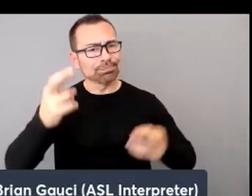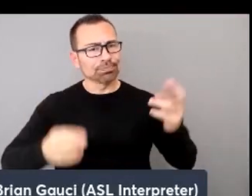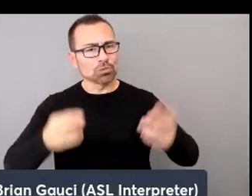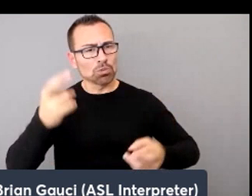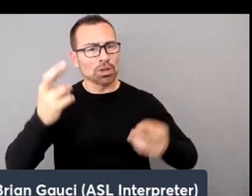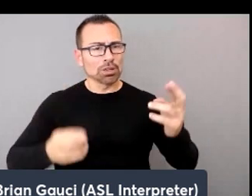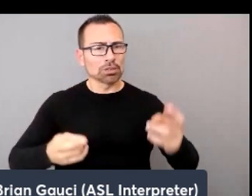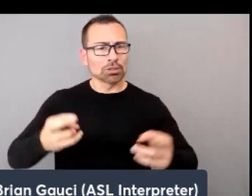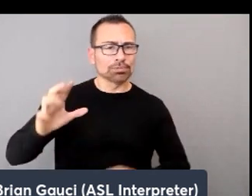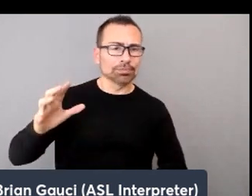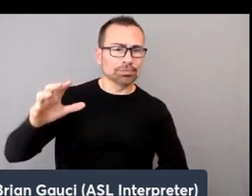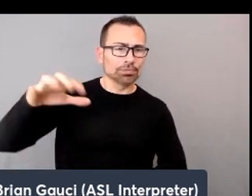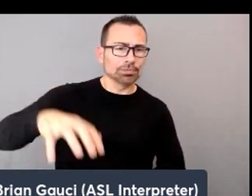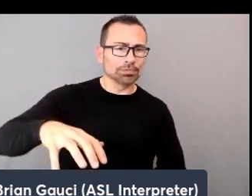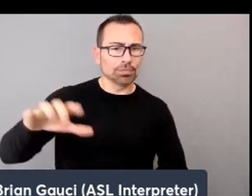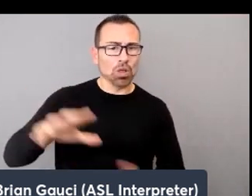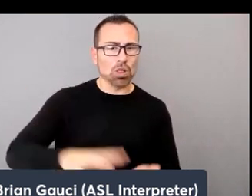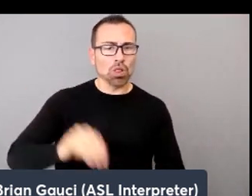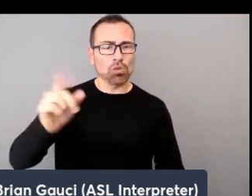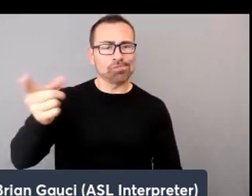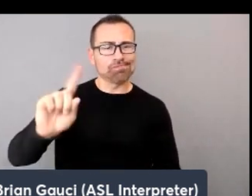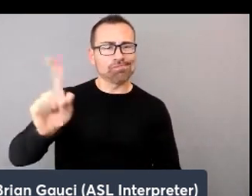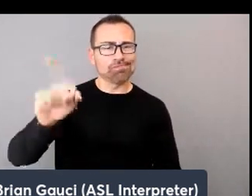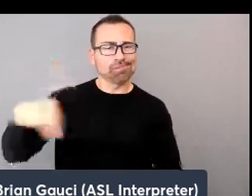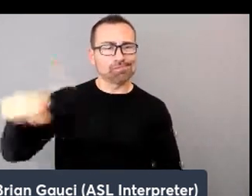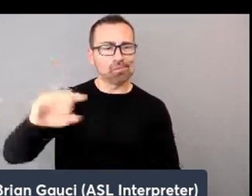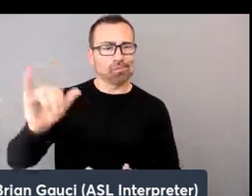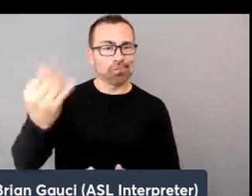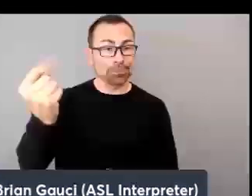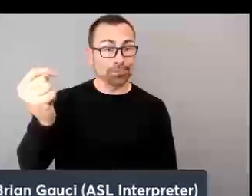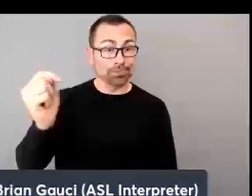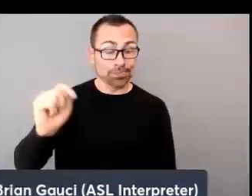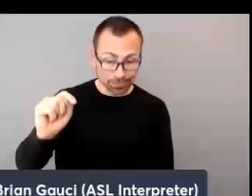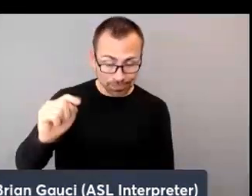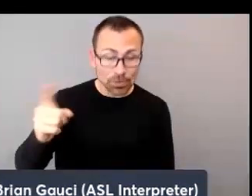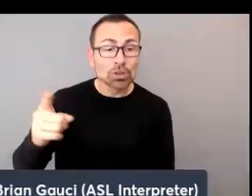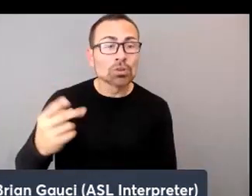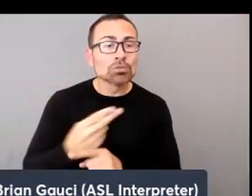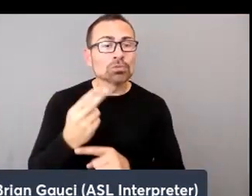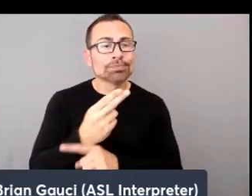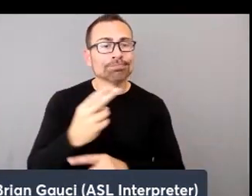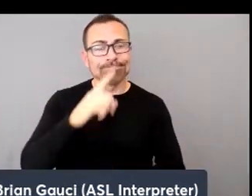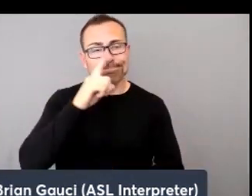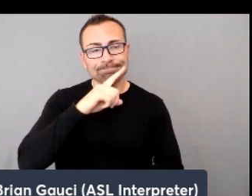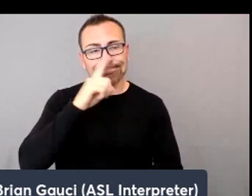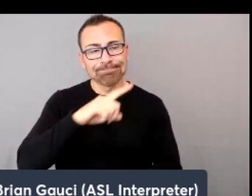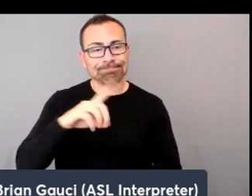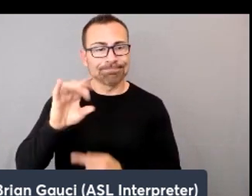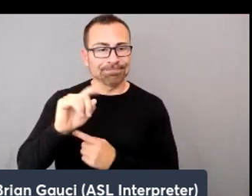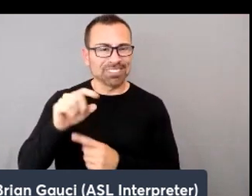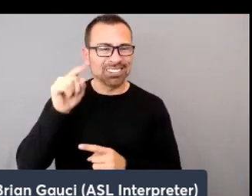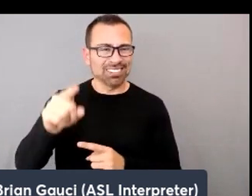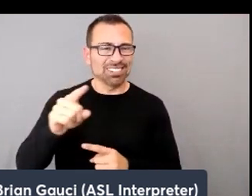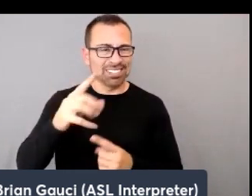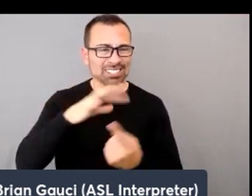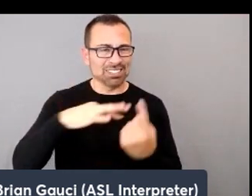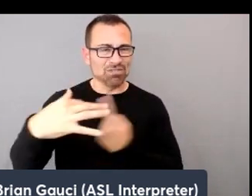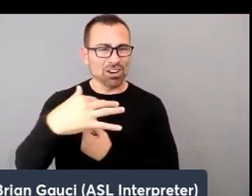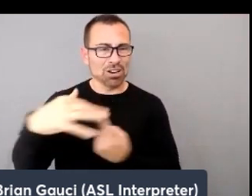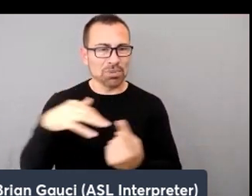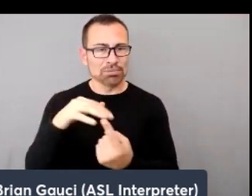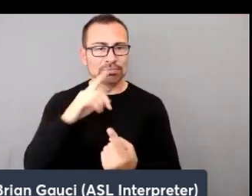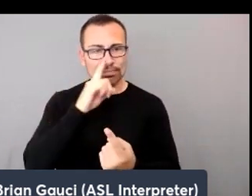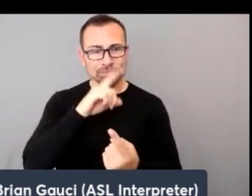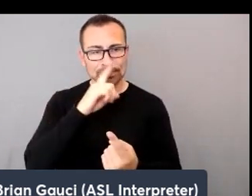object with synthetic data. As you can see here is the simulated environment of this robotic. I saw that.